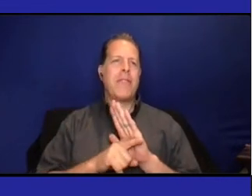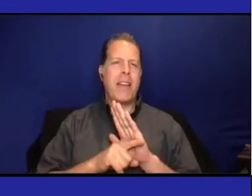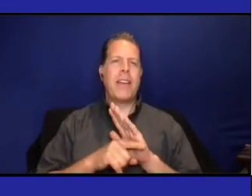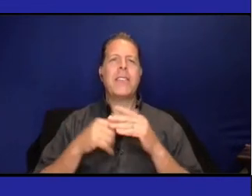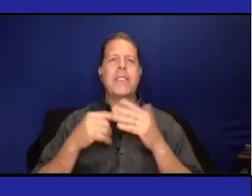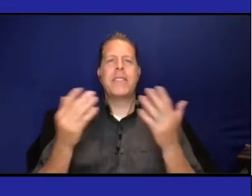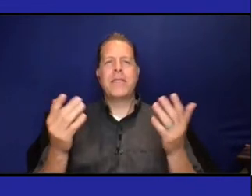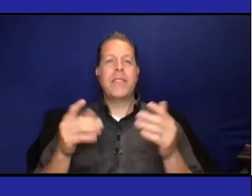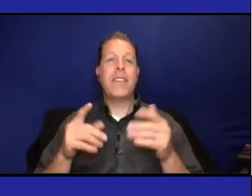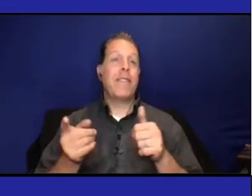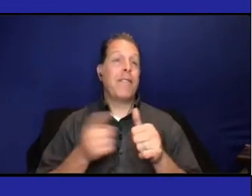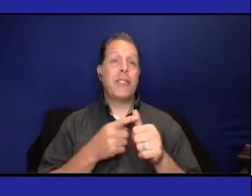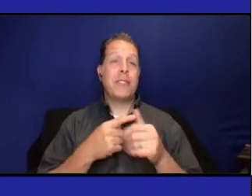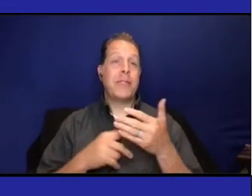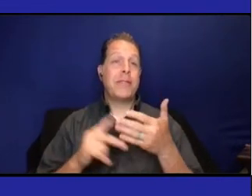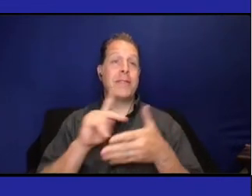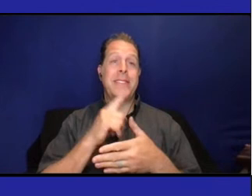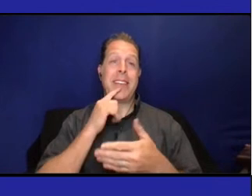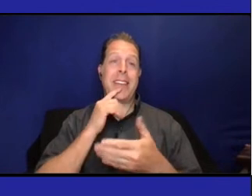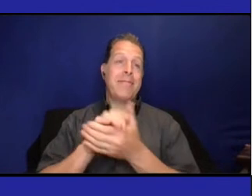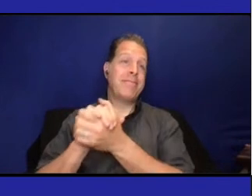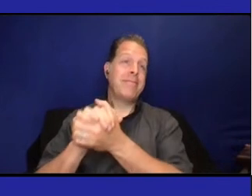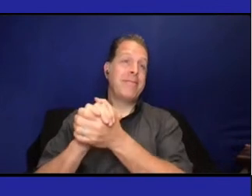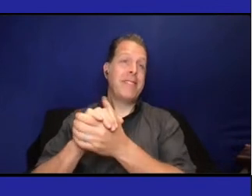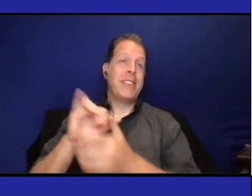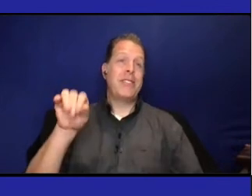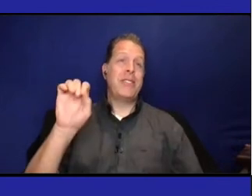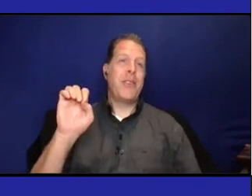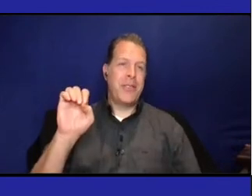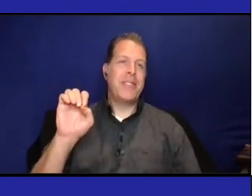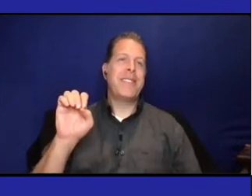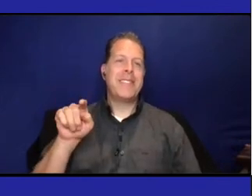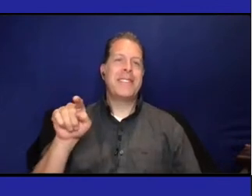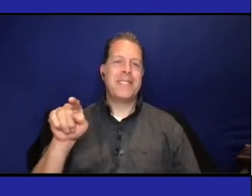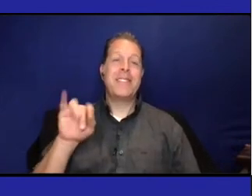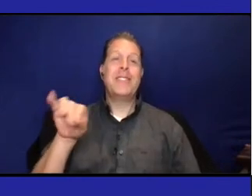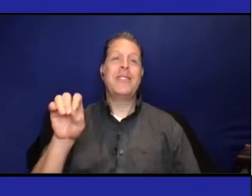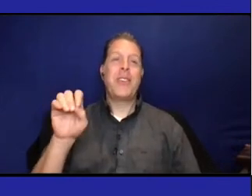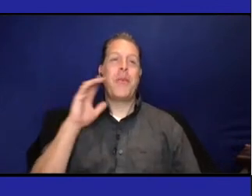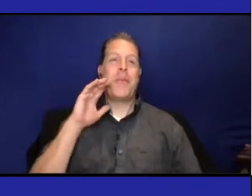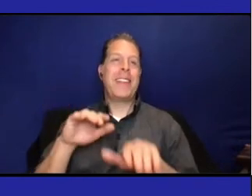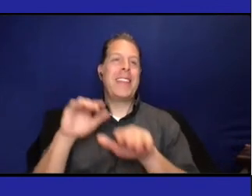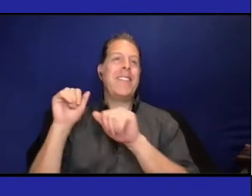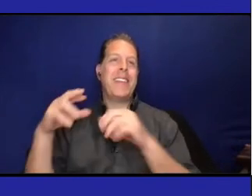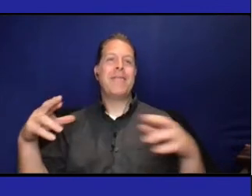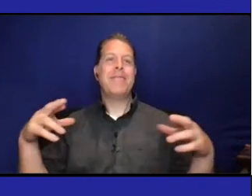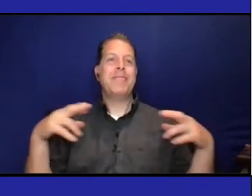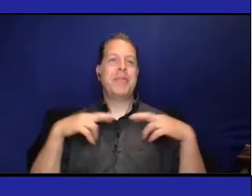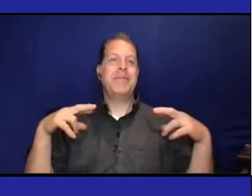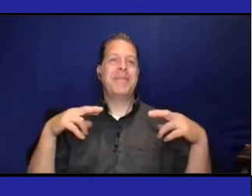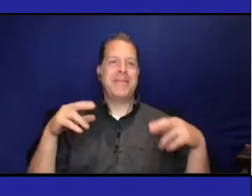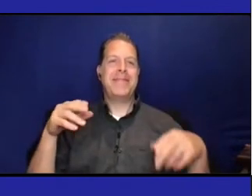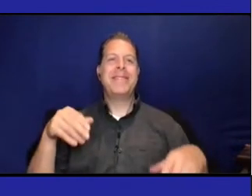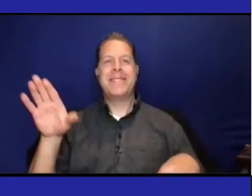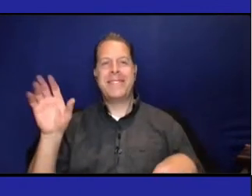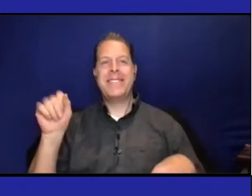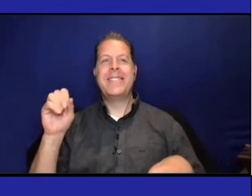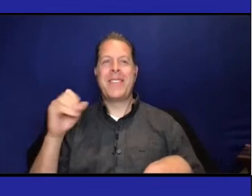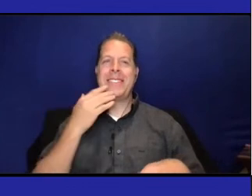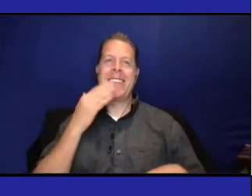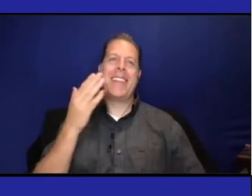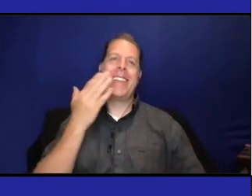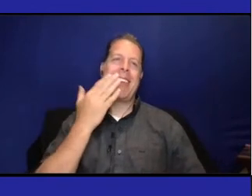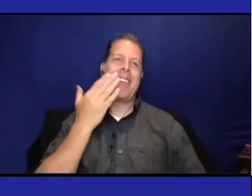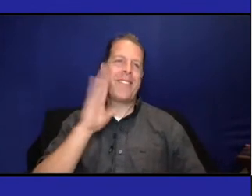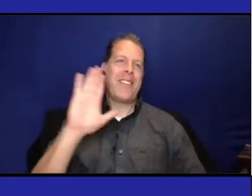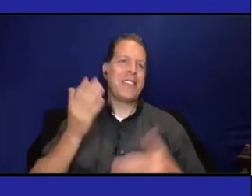I just wanted to say congratulations to Joe. And Joe will be leaving, retiring from us. But just wanted to say thank you for your service. Thank